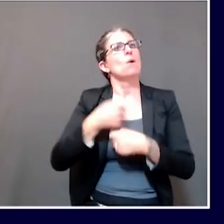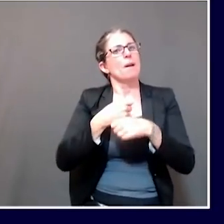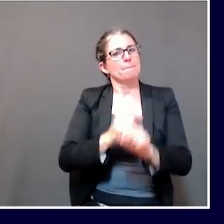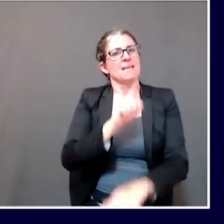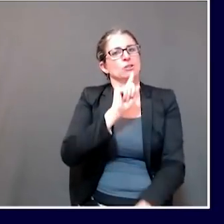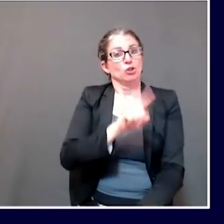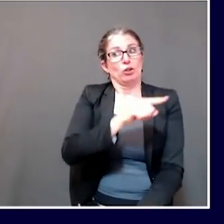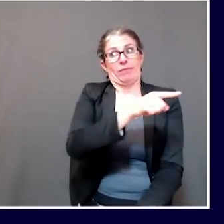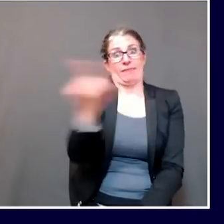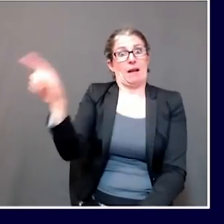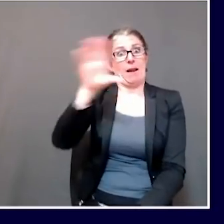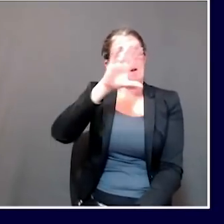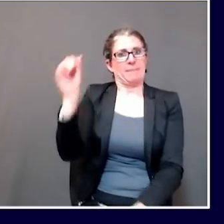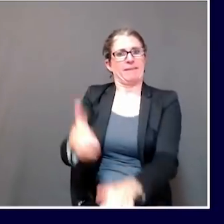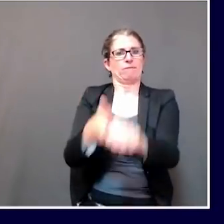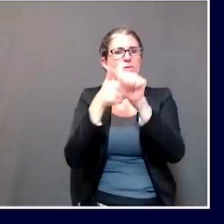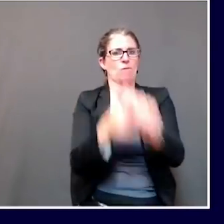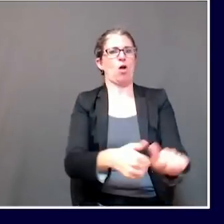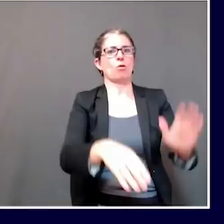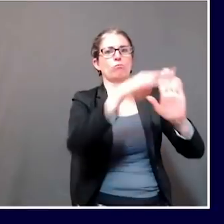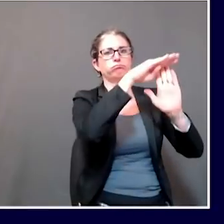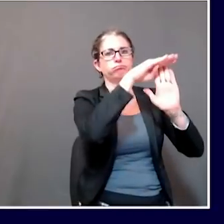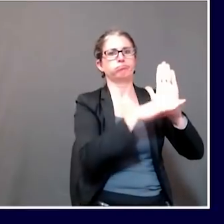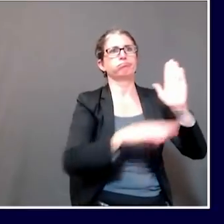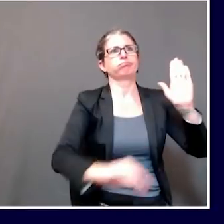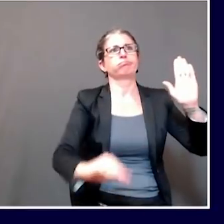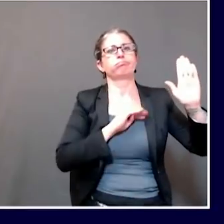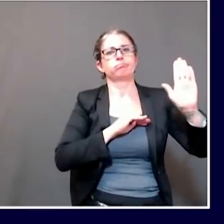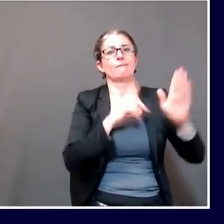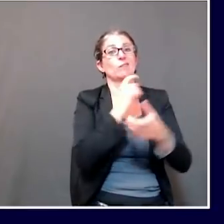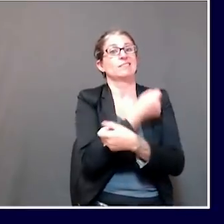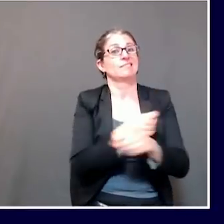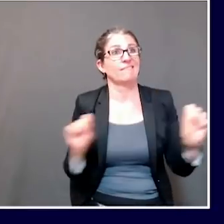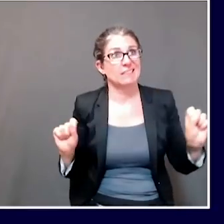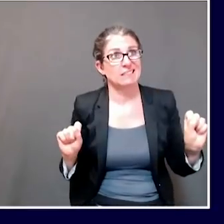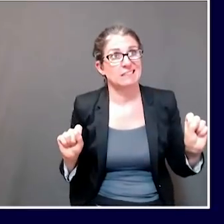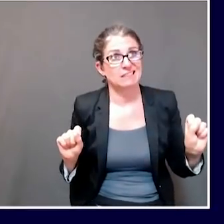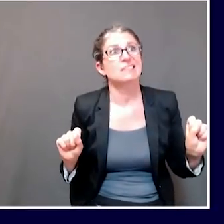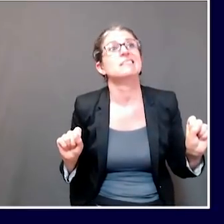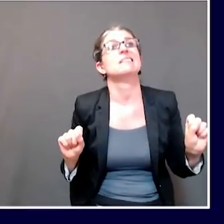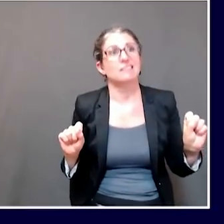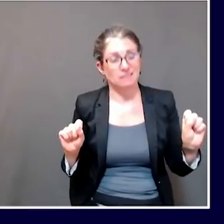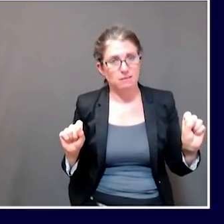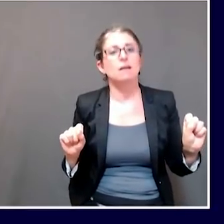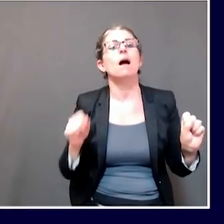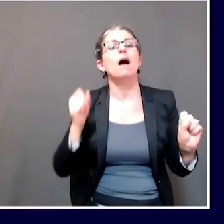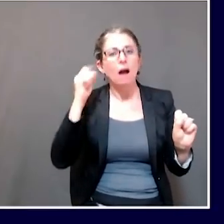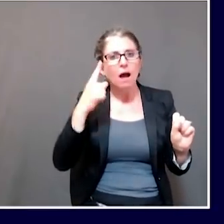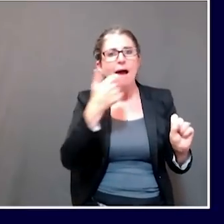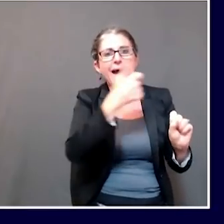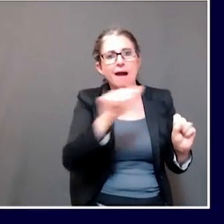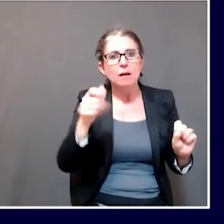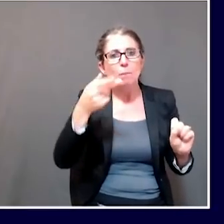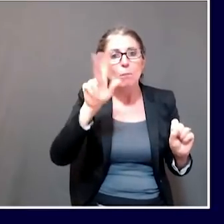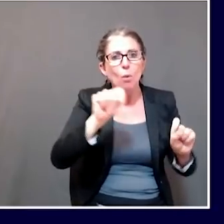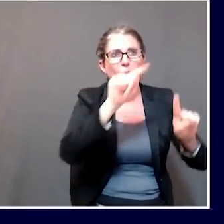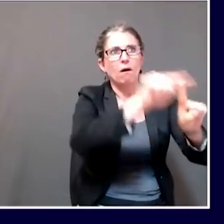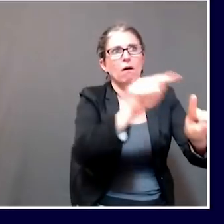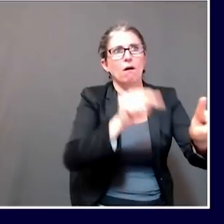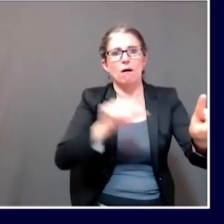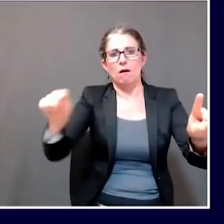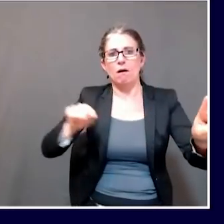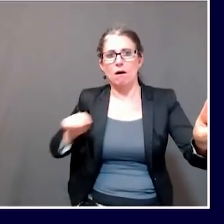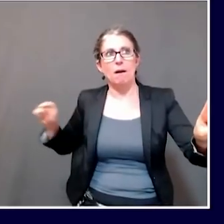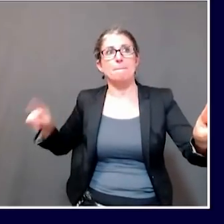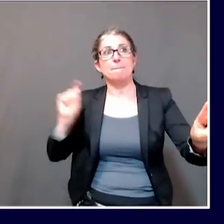established connections and contacts in the various ports of call that they intend to call upon, so that if a passenger or